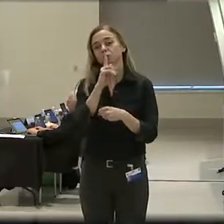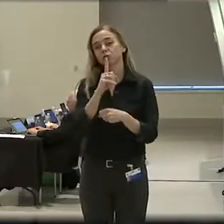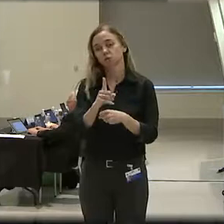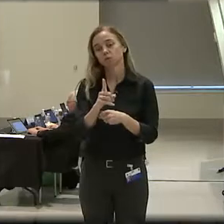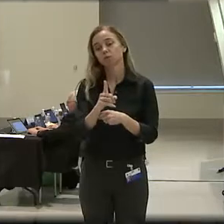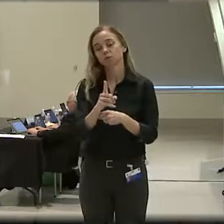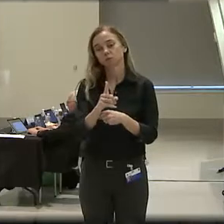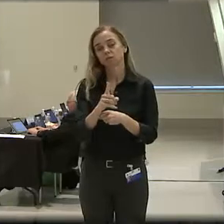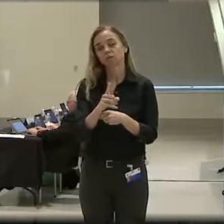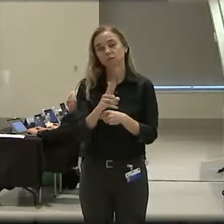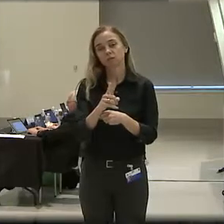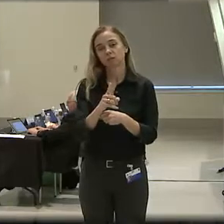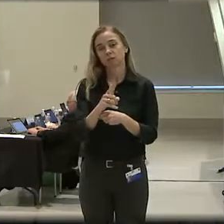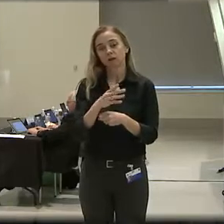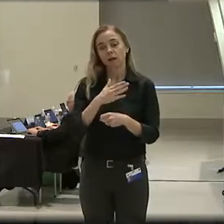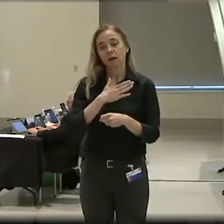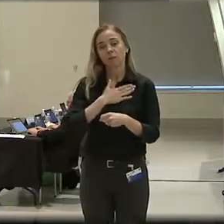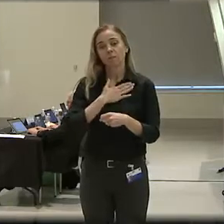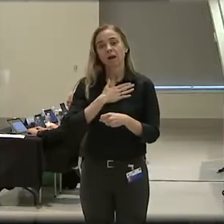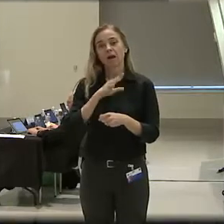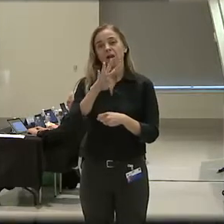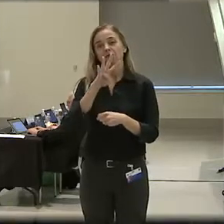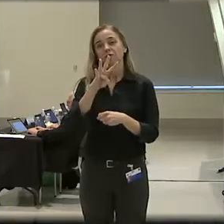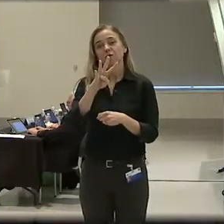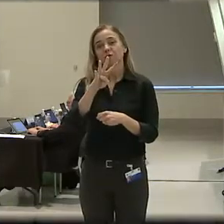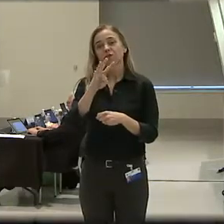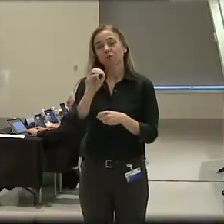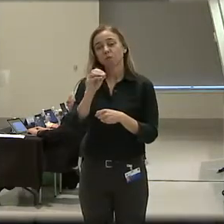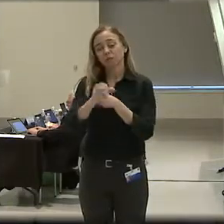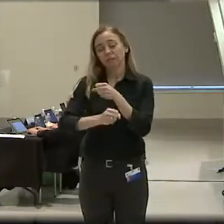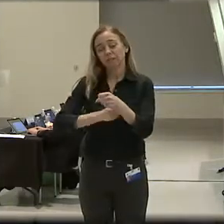my 4 decades of policing experience and